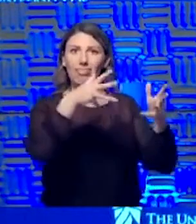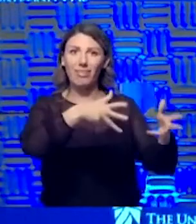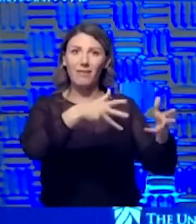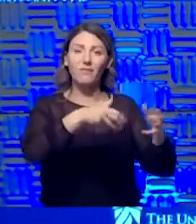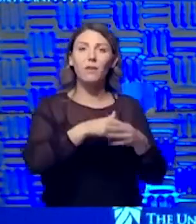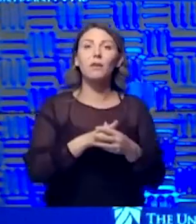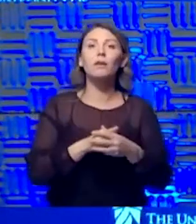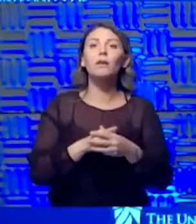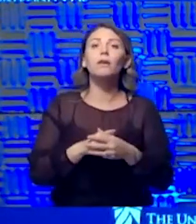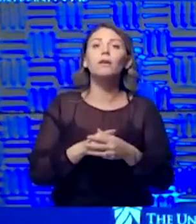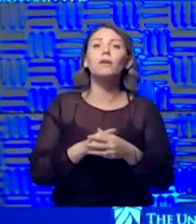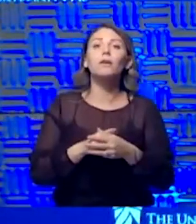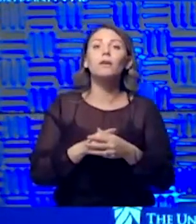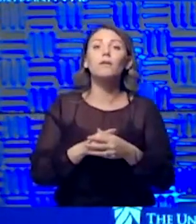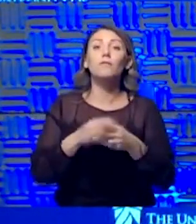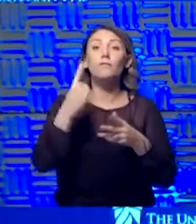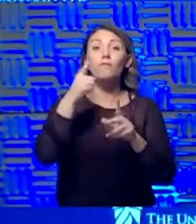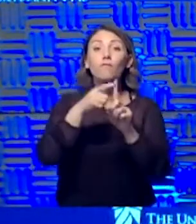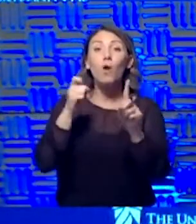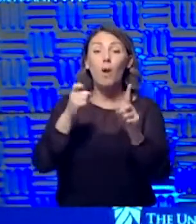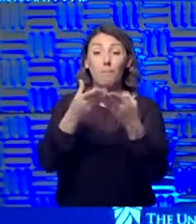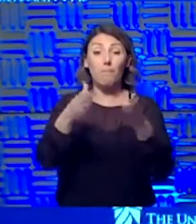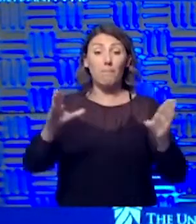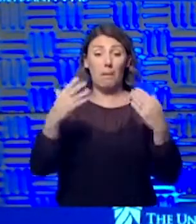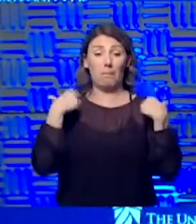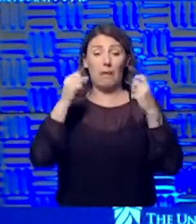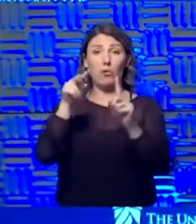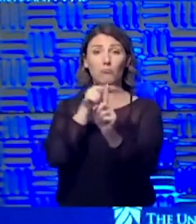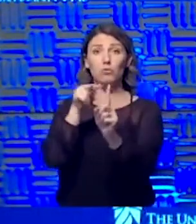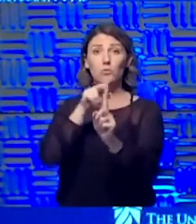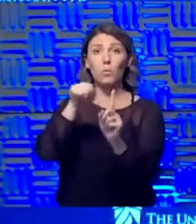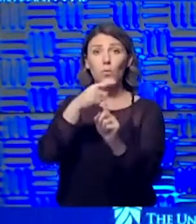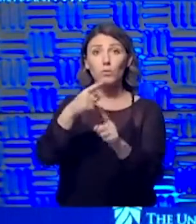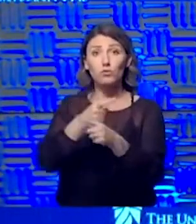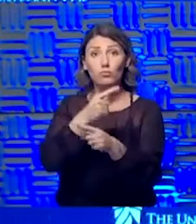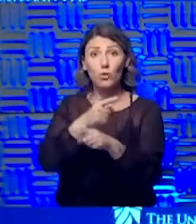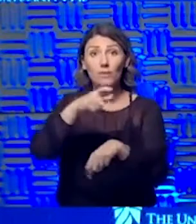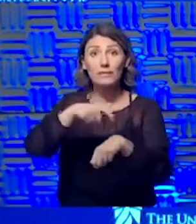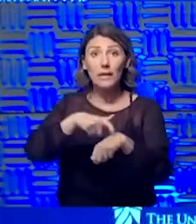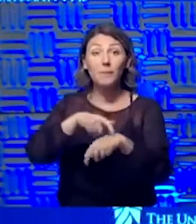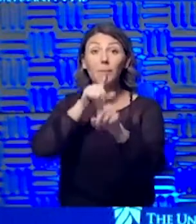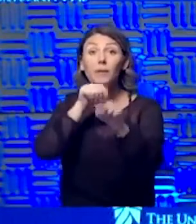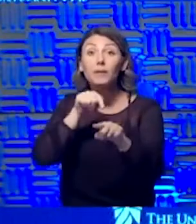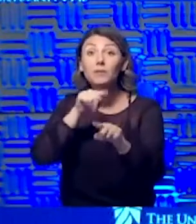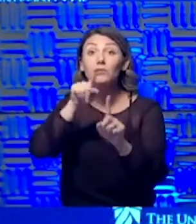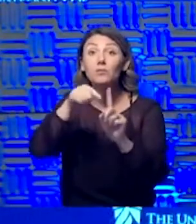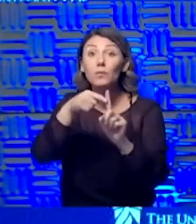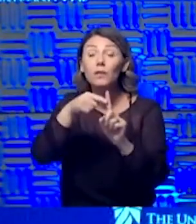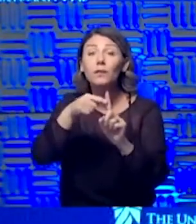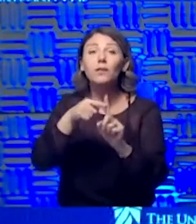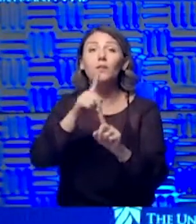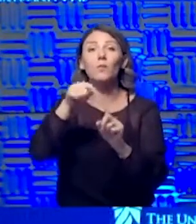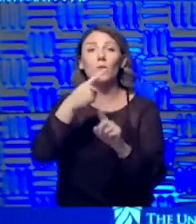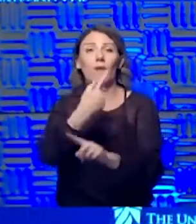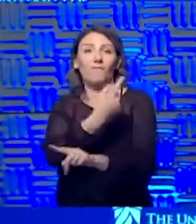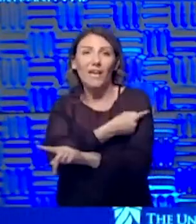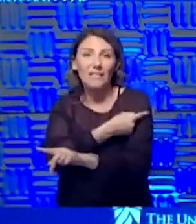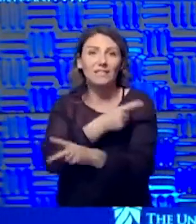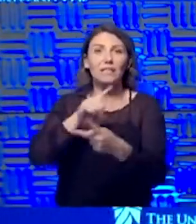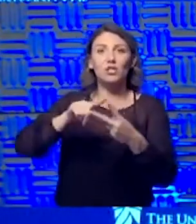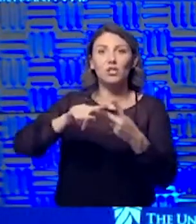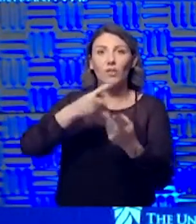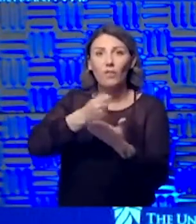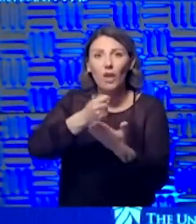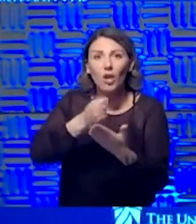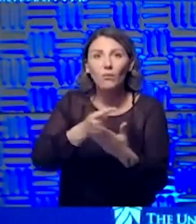said, from a public health perspective, when is the right time? The answer is when you have vaccinations and therapy, or at the very least